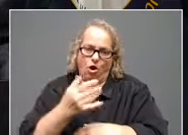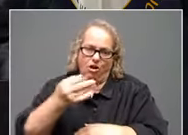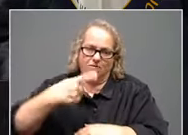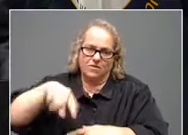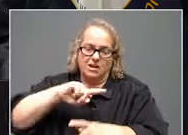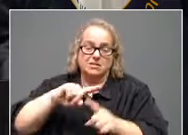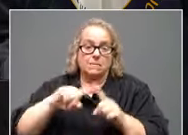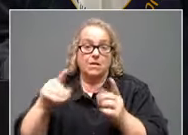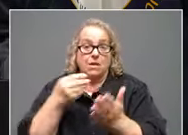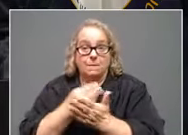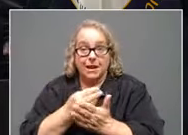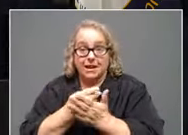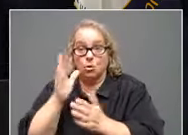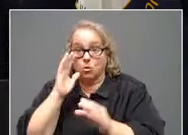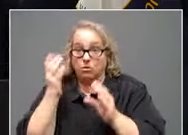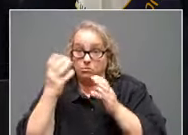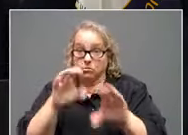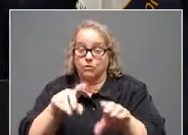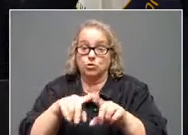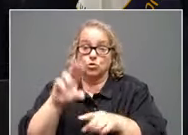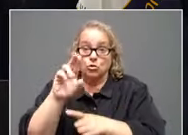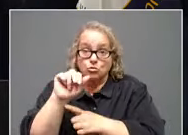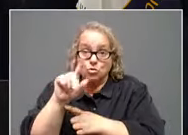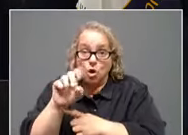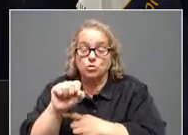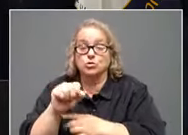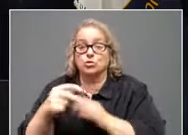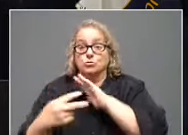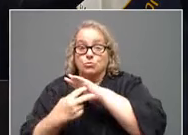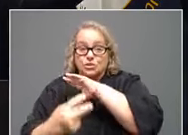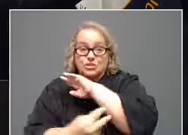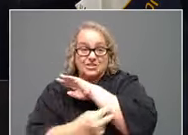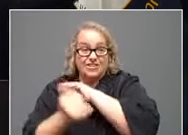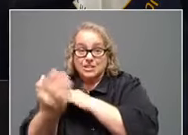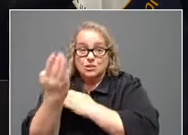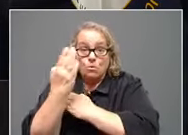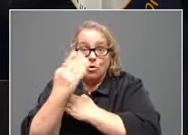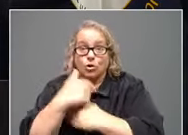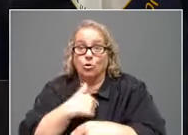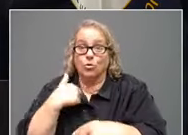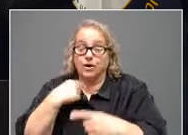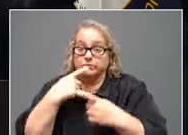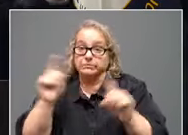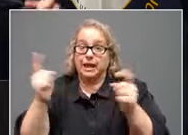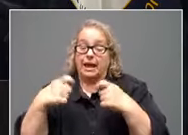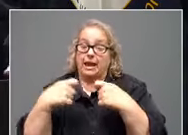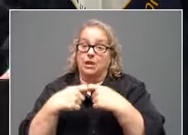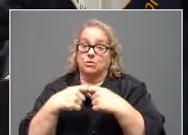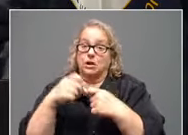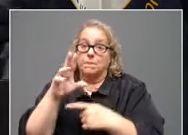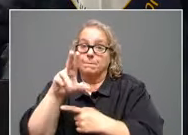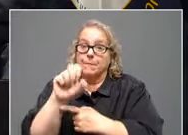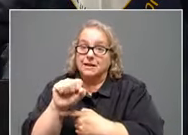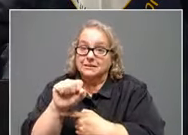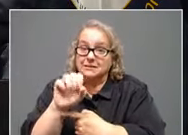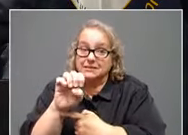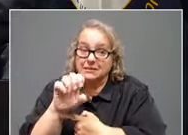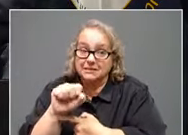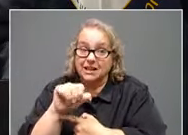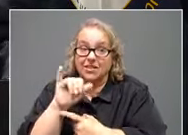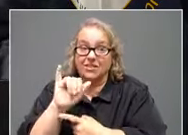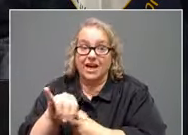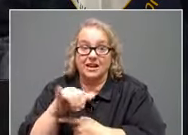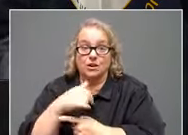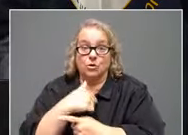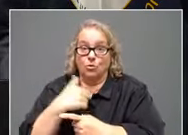and bridges, and this morning we were unveiling electric buses through the Volkswagen settlement I did as Attorney General in Louisville,